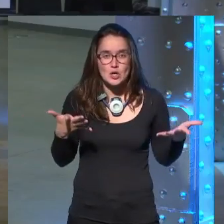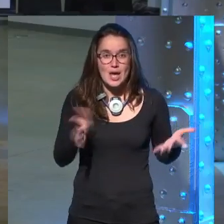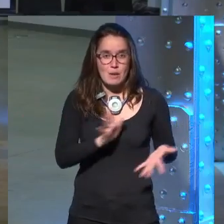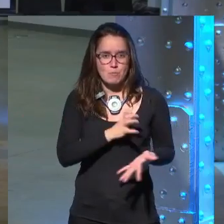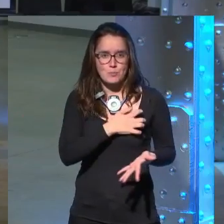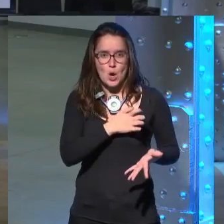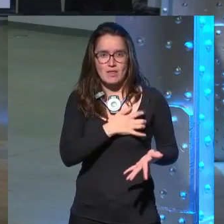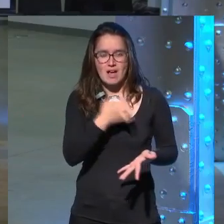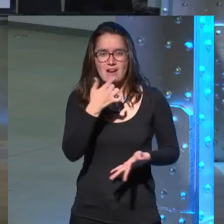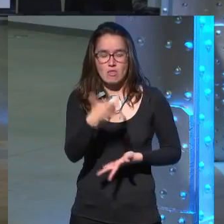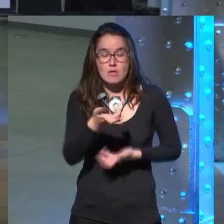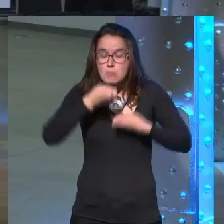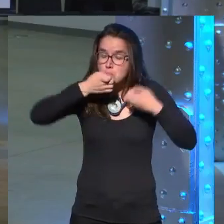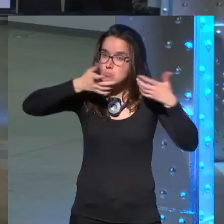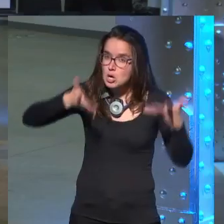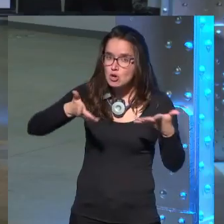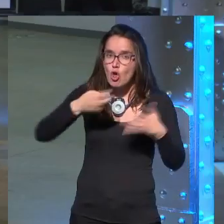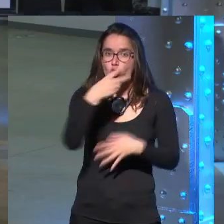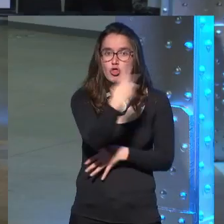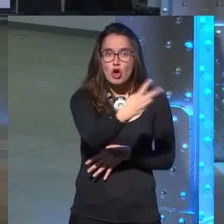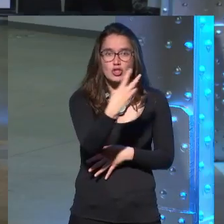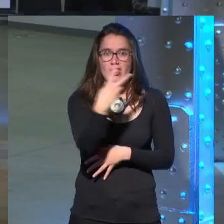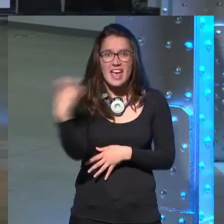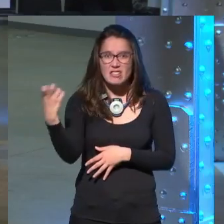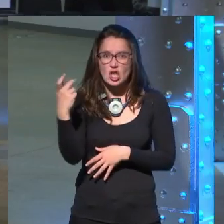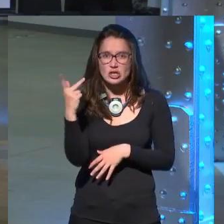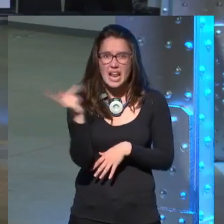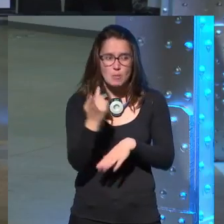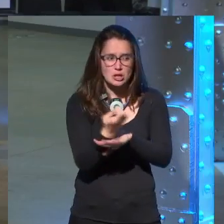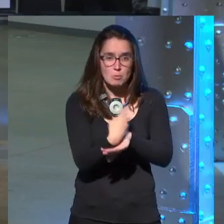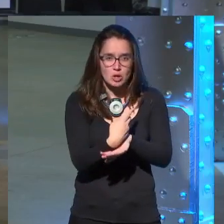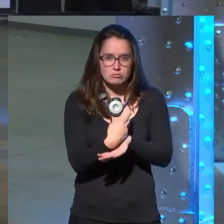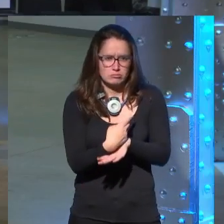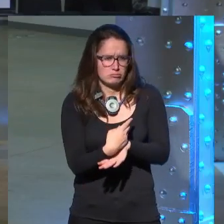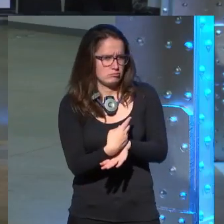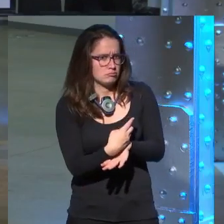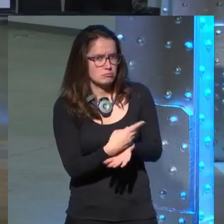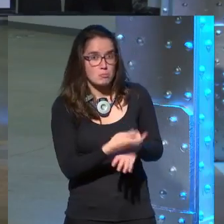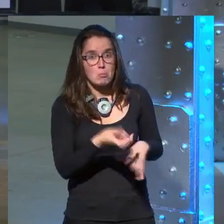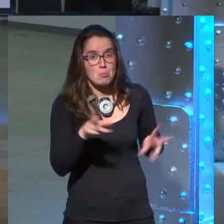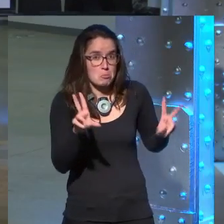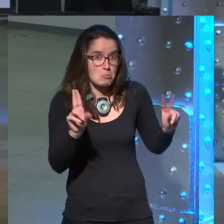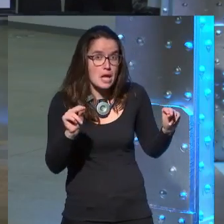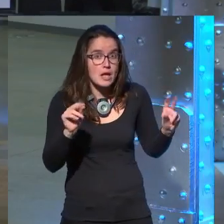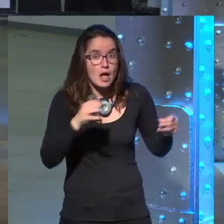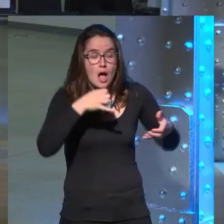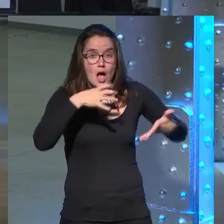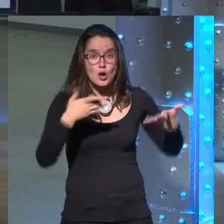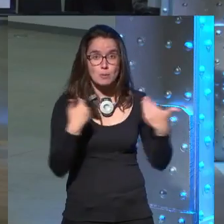Heisenberg, "Well, you were going 200 kilometers per hour." And then Heisenberg goes, "Oh, now we're